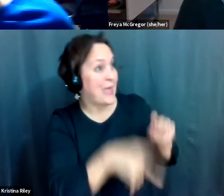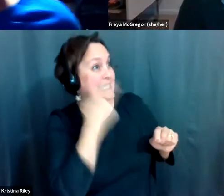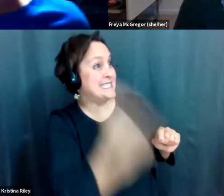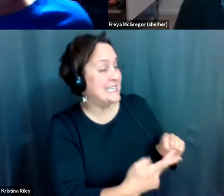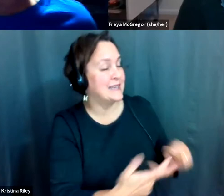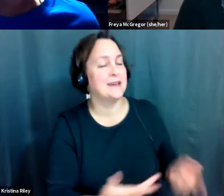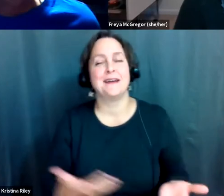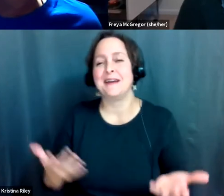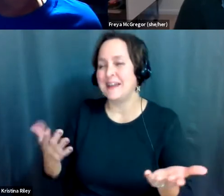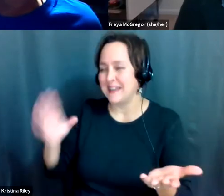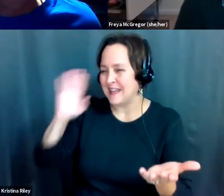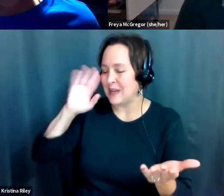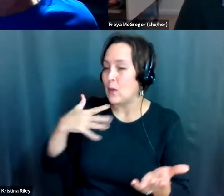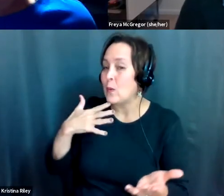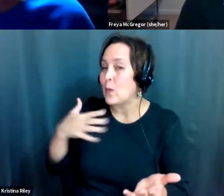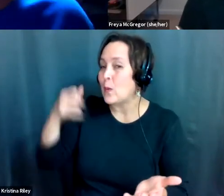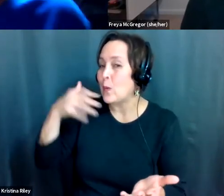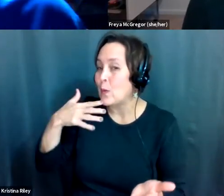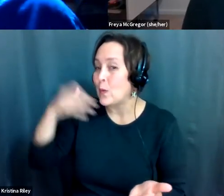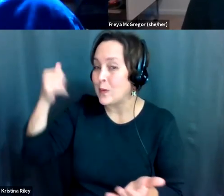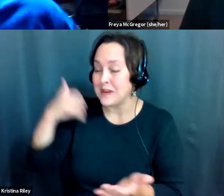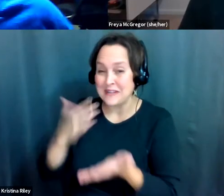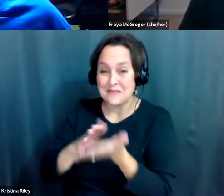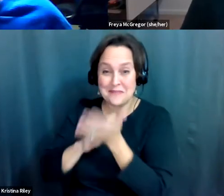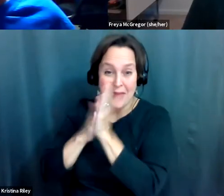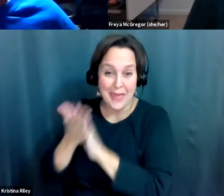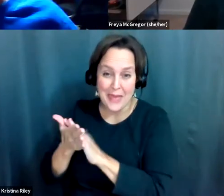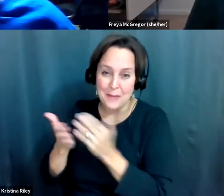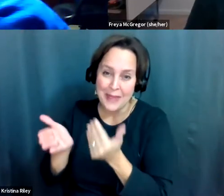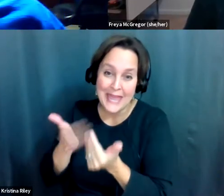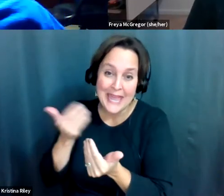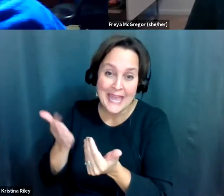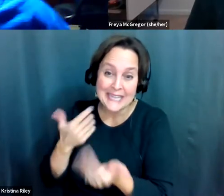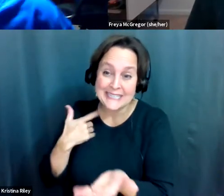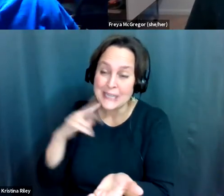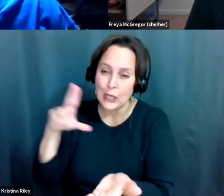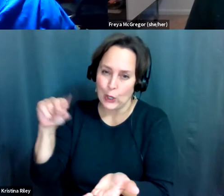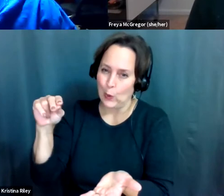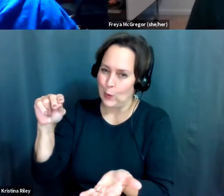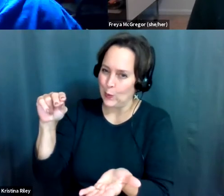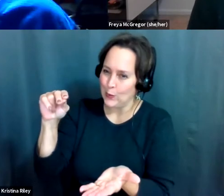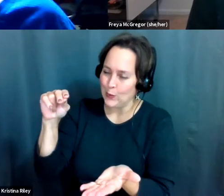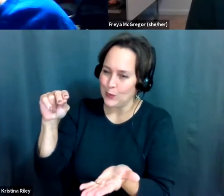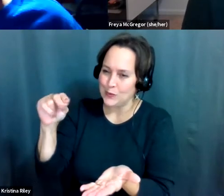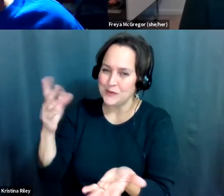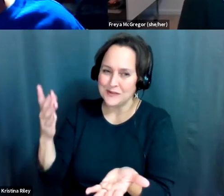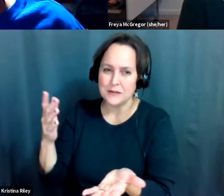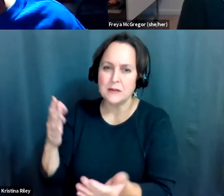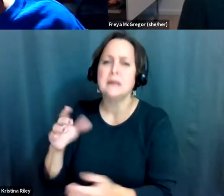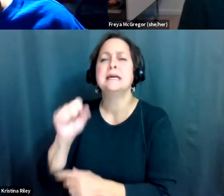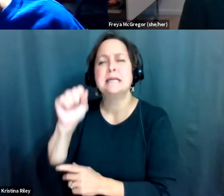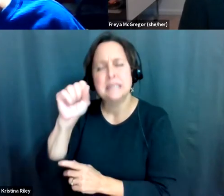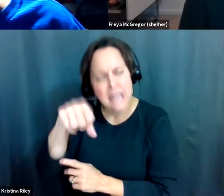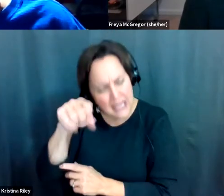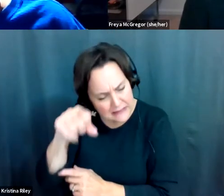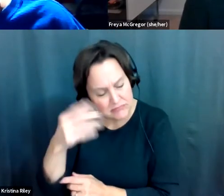older I get, the easier it is to answer that question with a resounding no. Um, it is true that